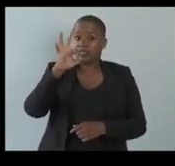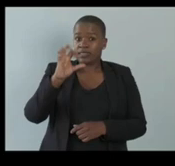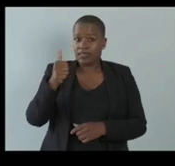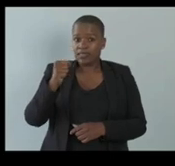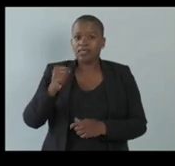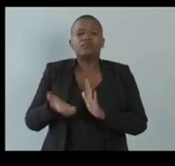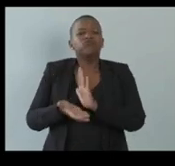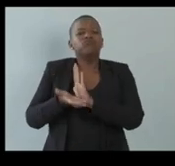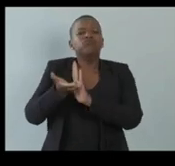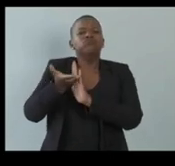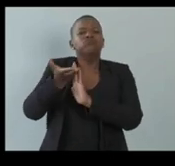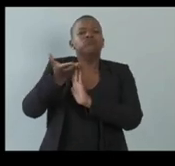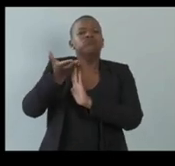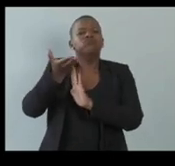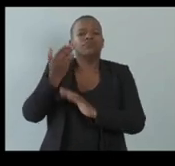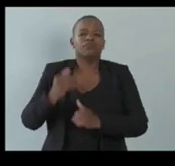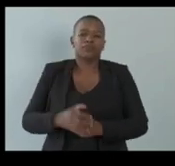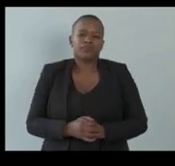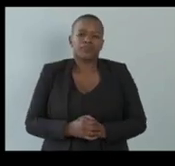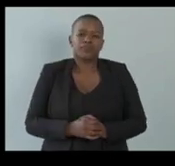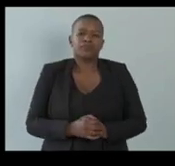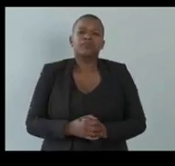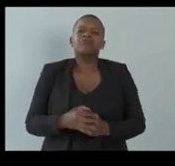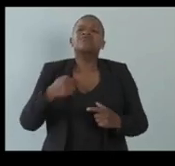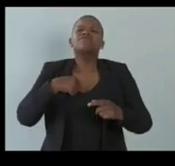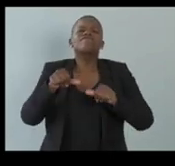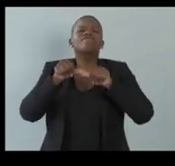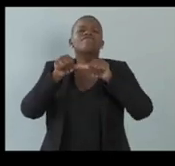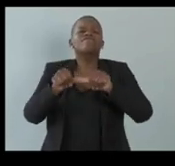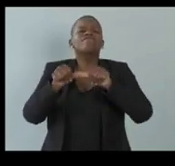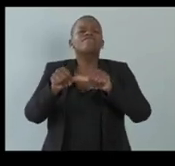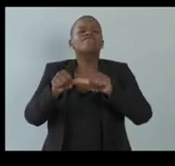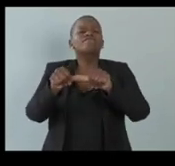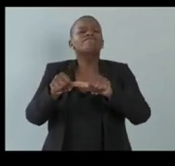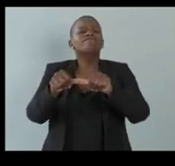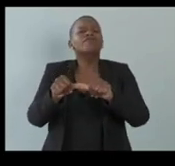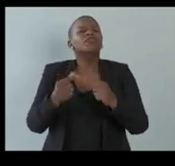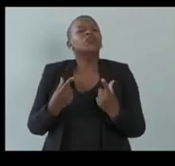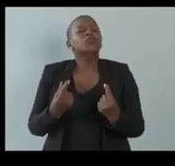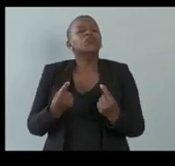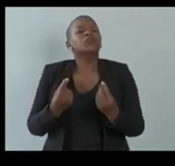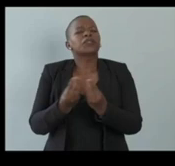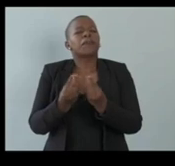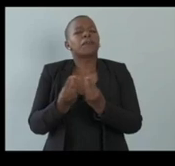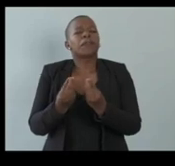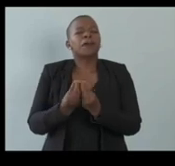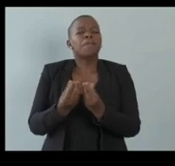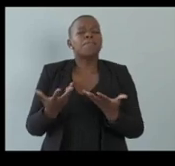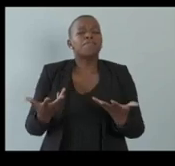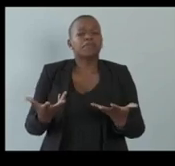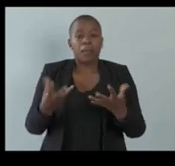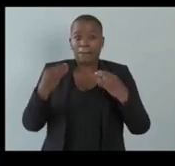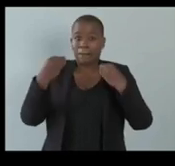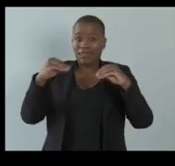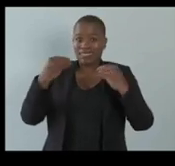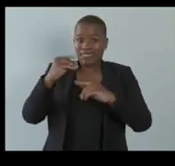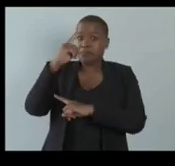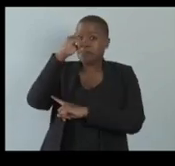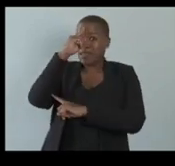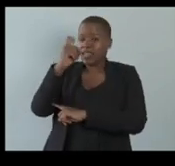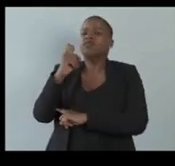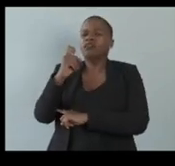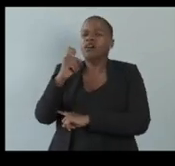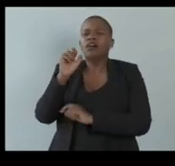improved. Our continuing results, adjusted for the sale of the ATM business, is what we believe reflects our core operations going